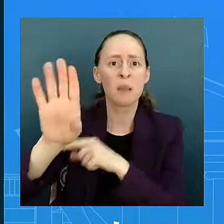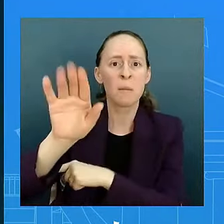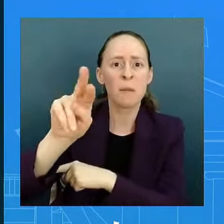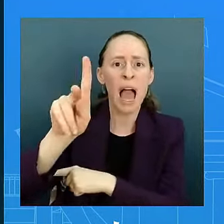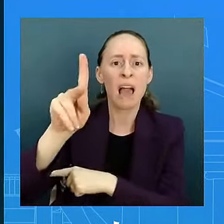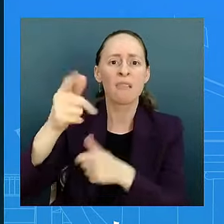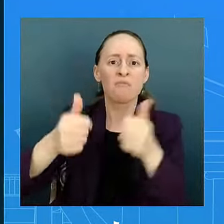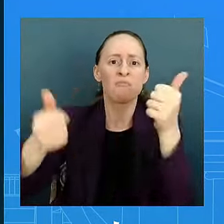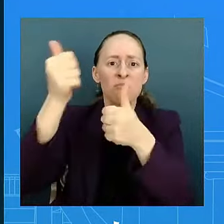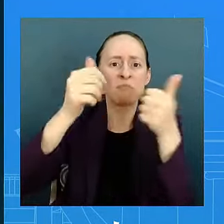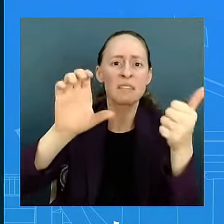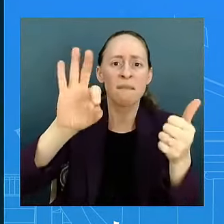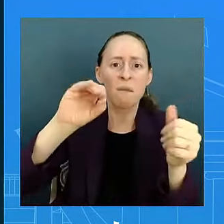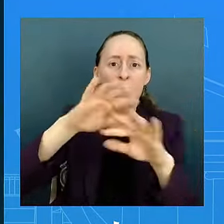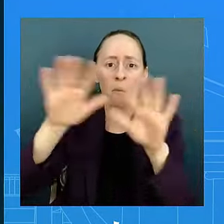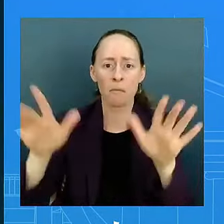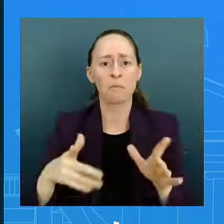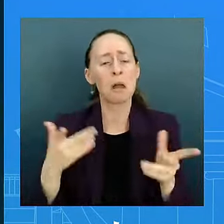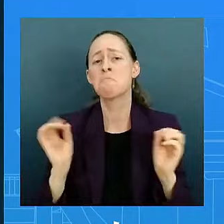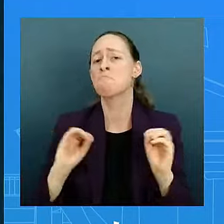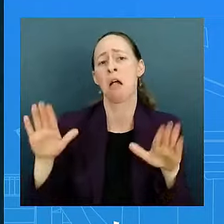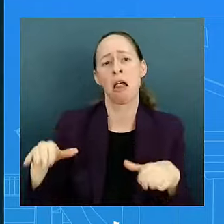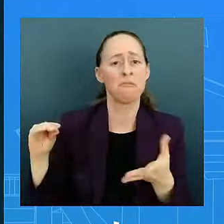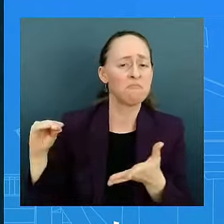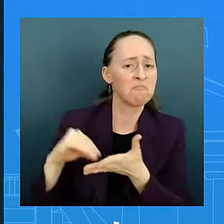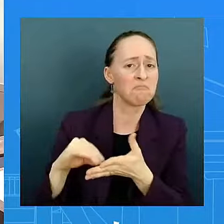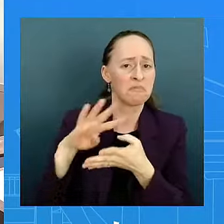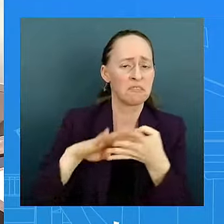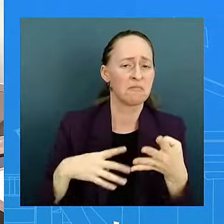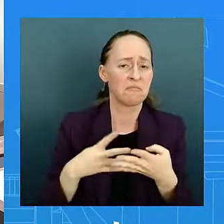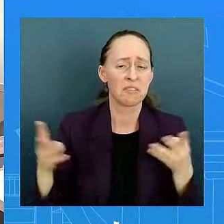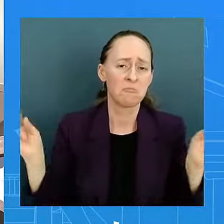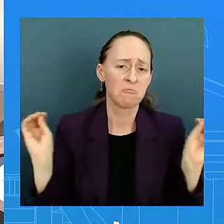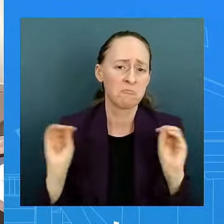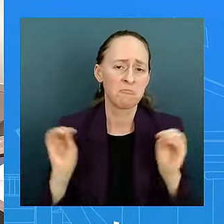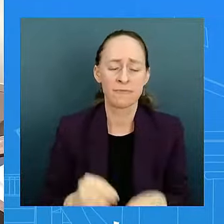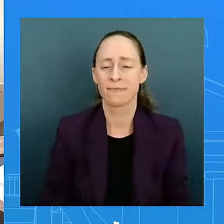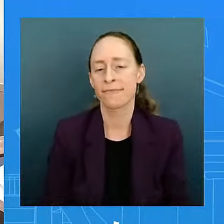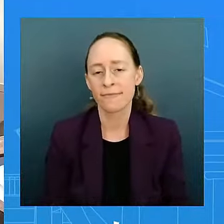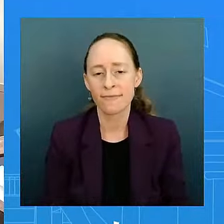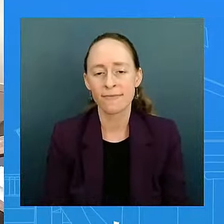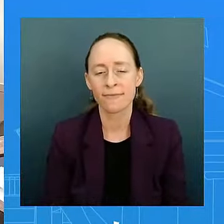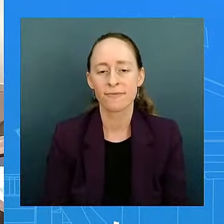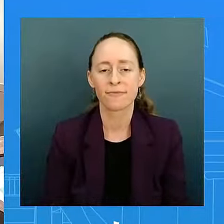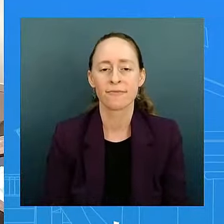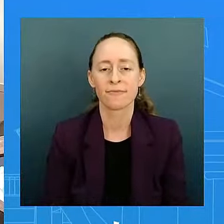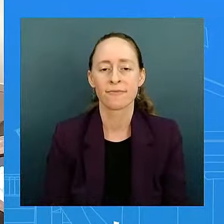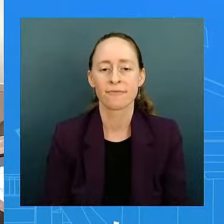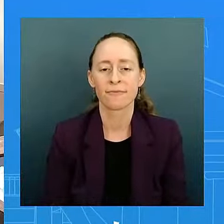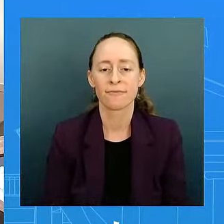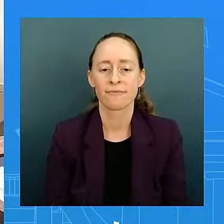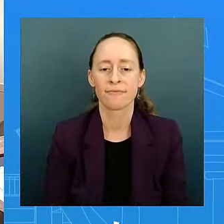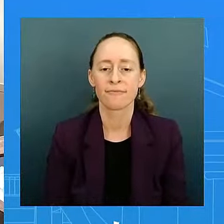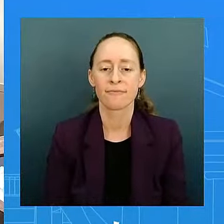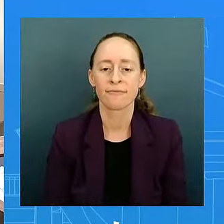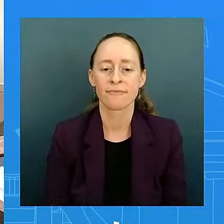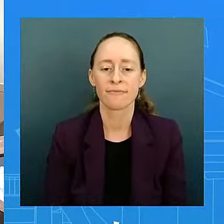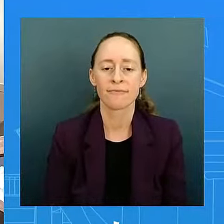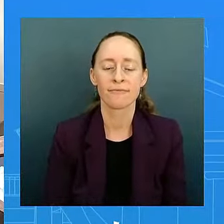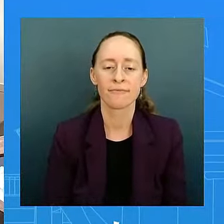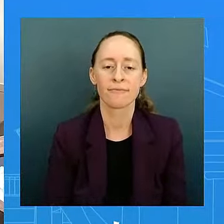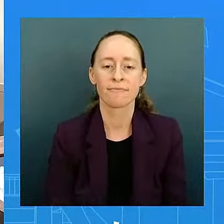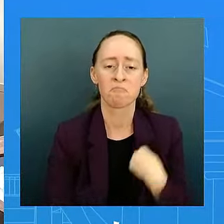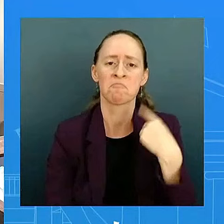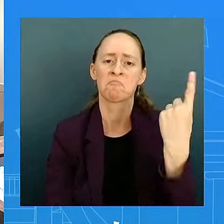time. Good. Also, thank you. On the economy, does the president have a view or the White House have a view about